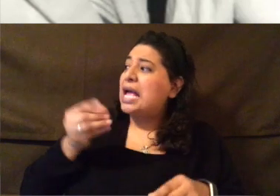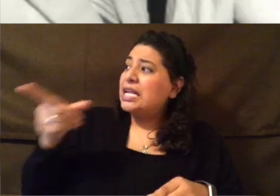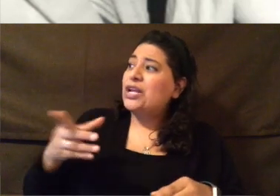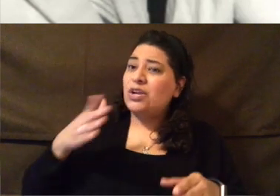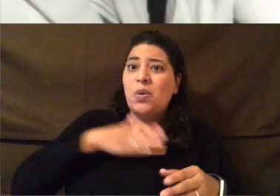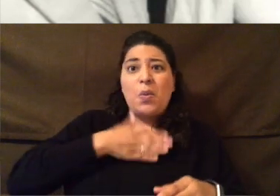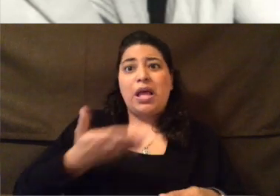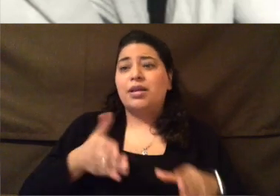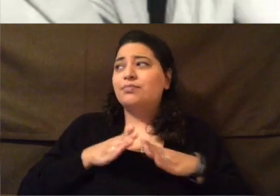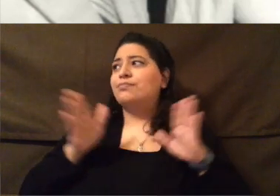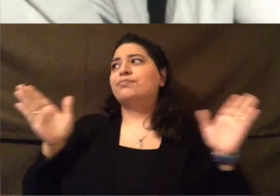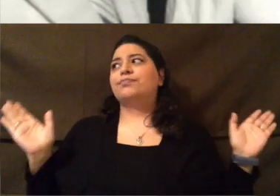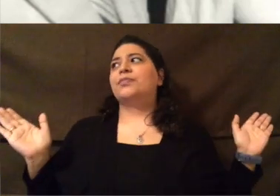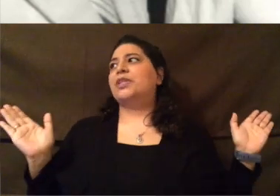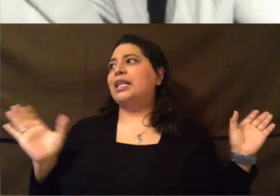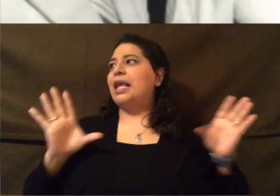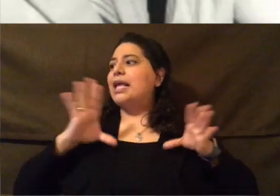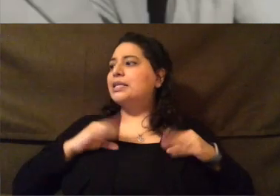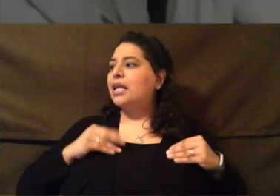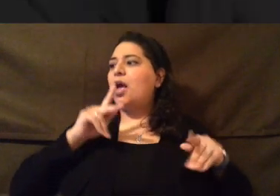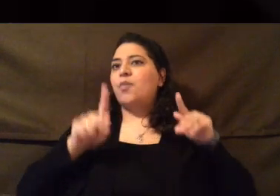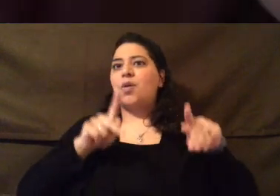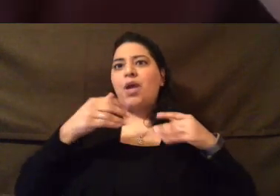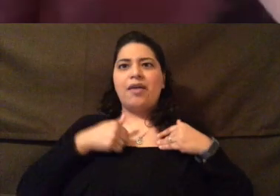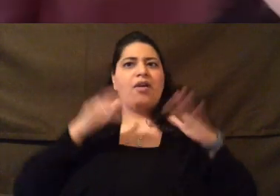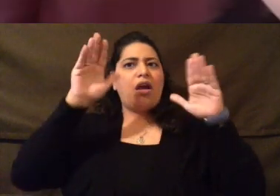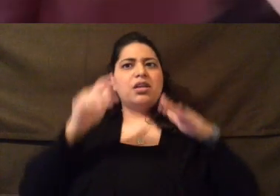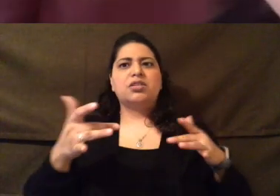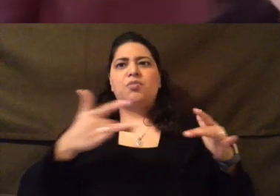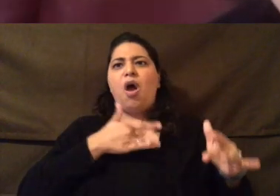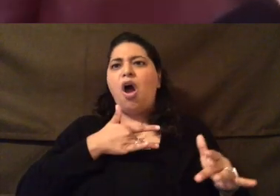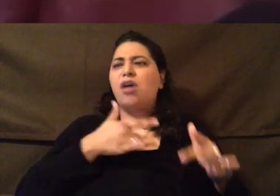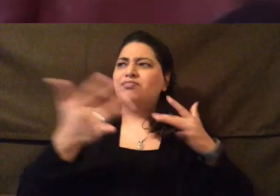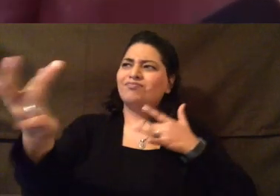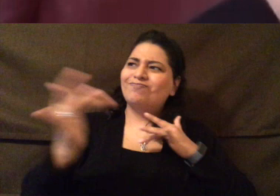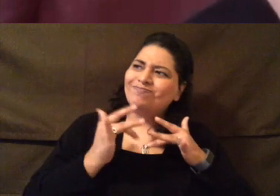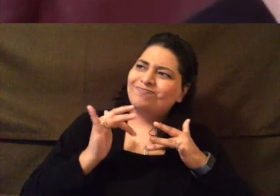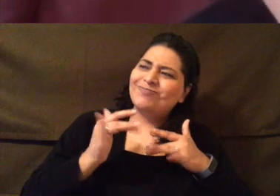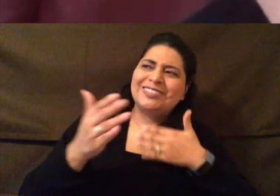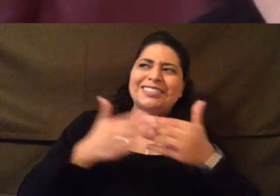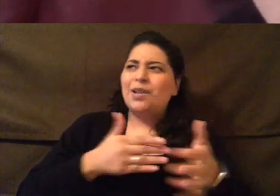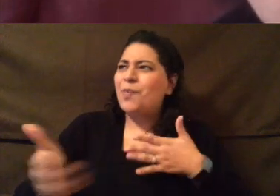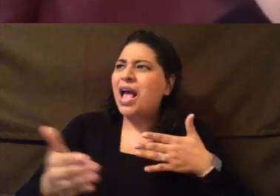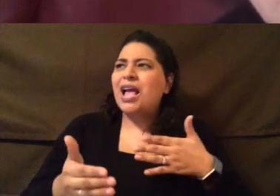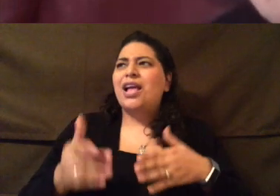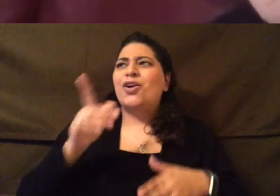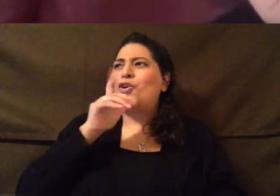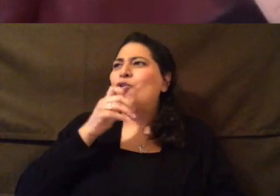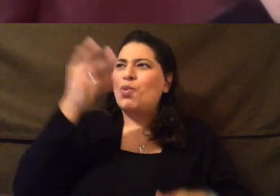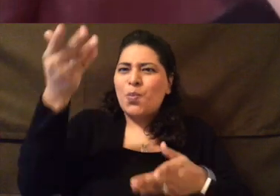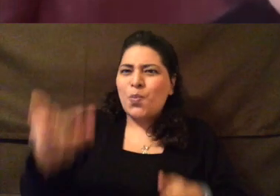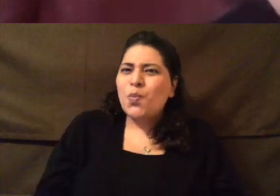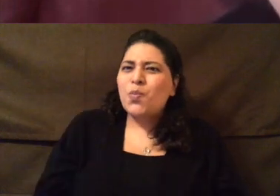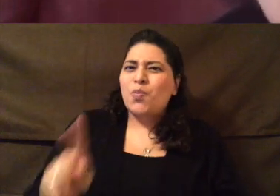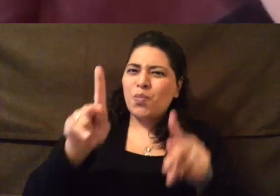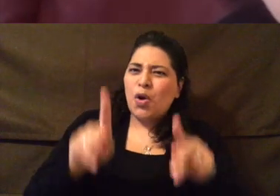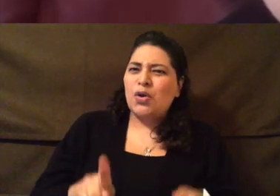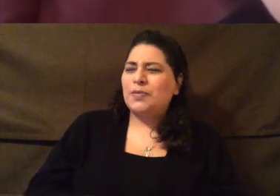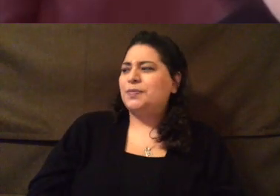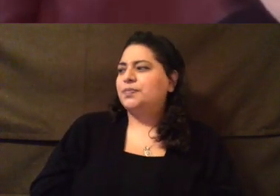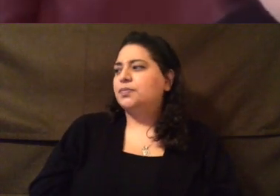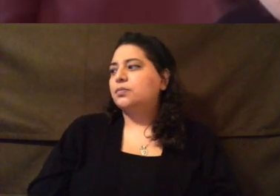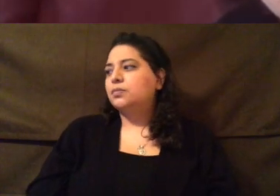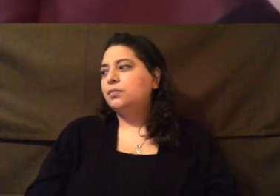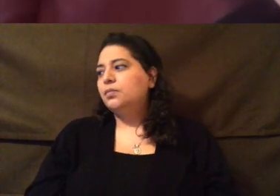his openness and his great heart towards people. It didn't matter who it